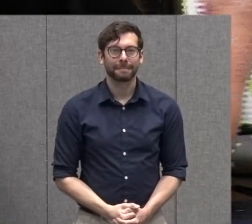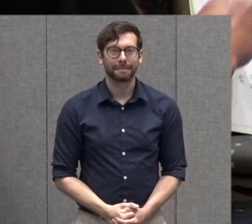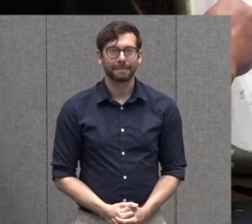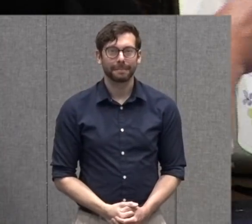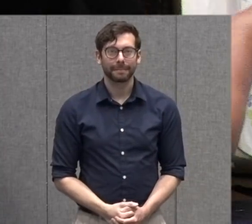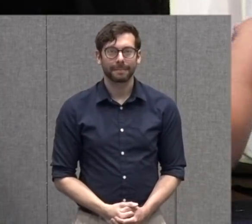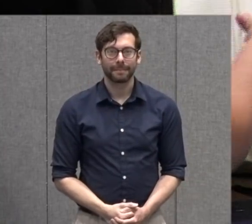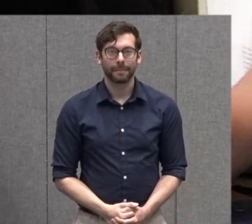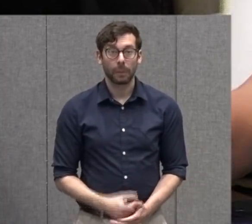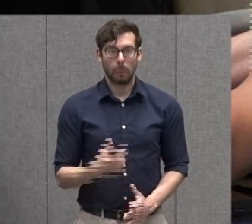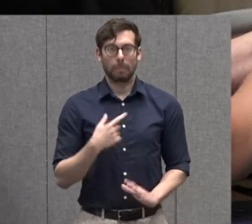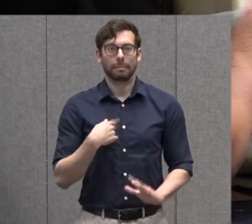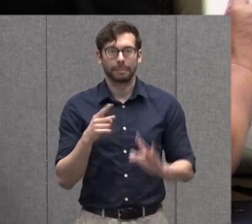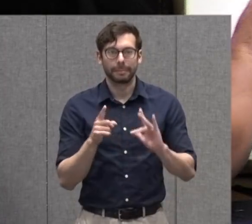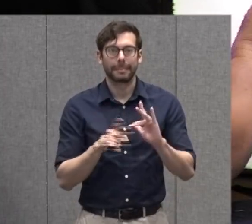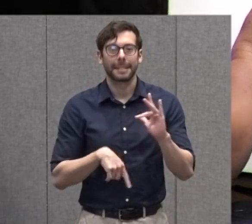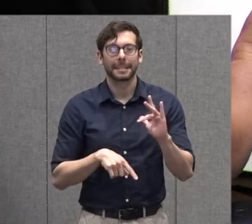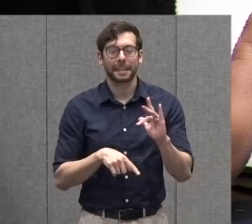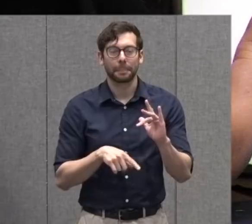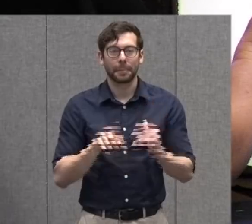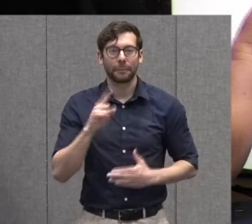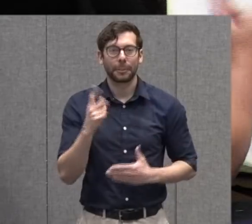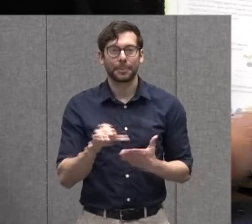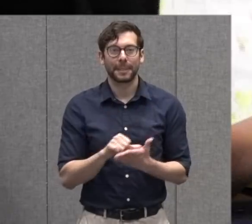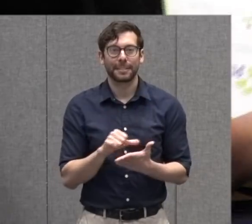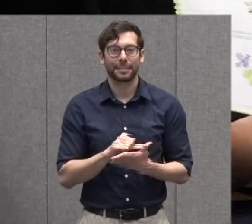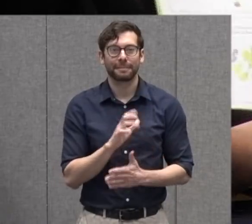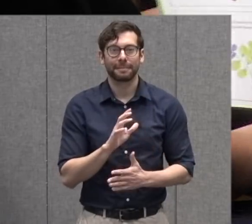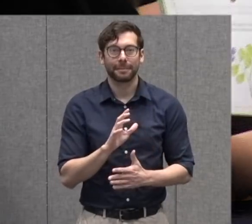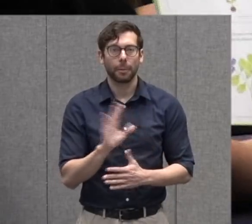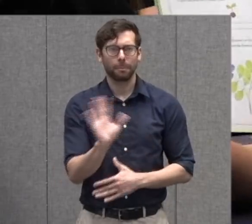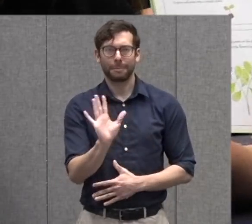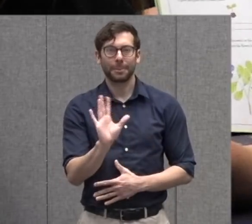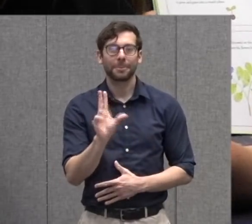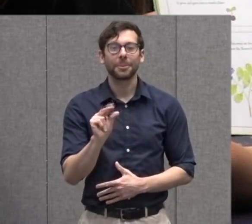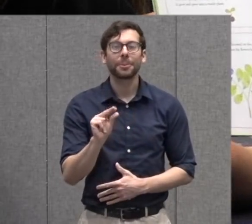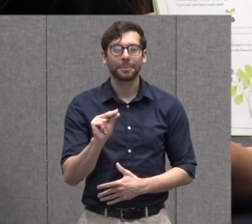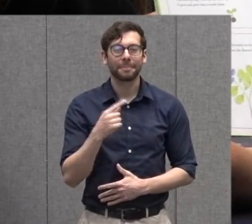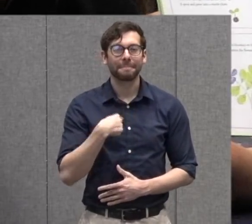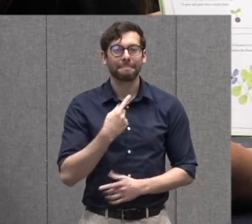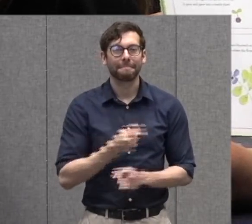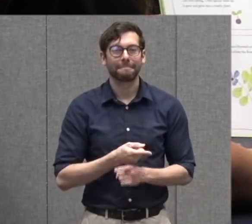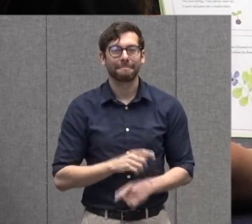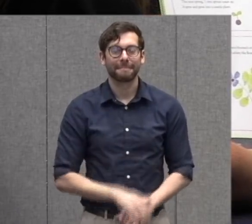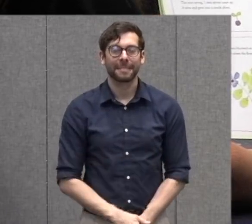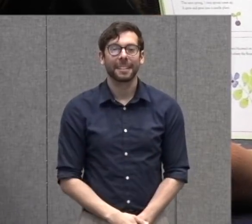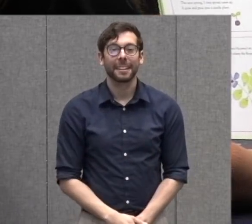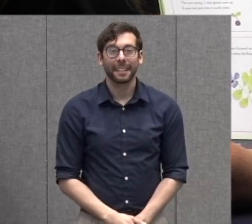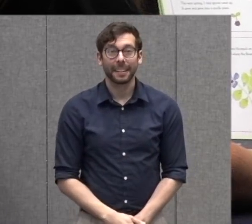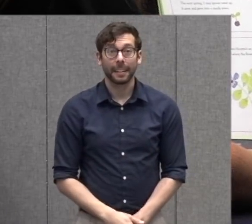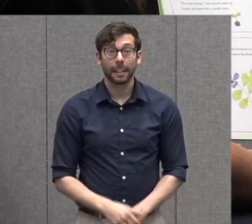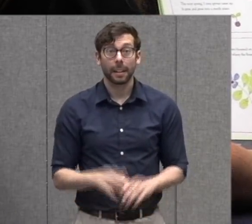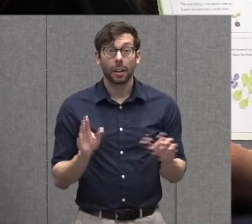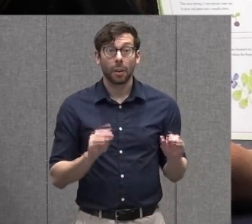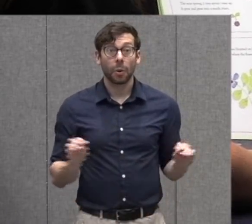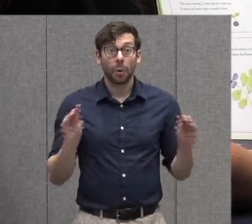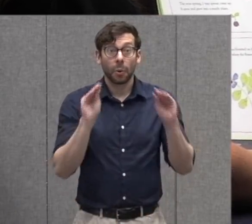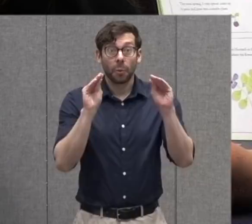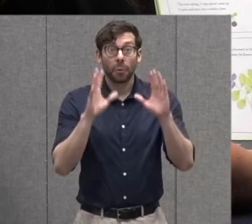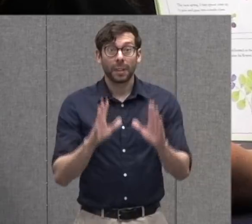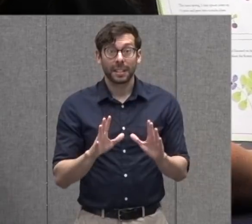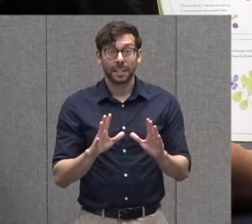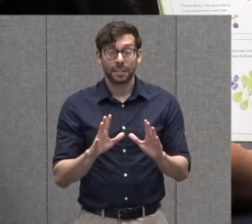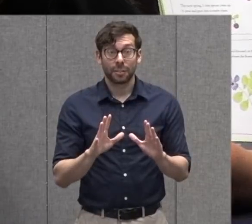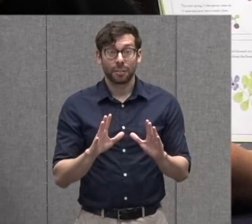Oh, I skipped the first page. Nope, I didn't. The wizard handed Jack